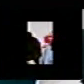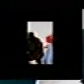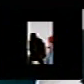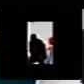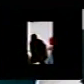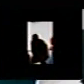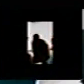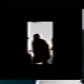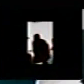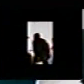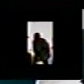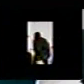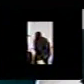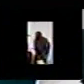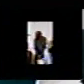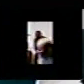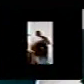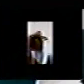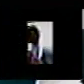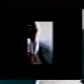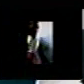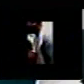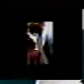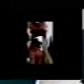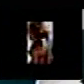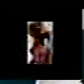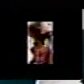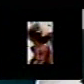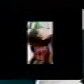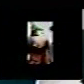Any evil power in your life tonight, I come against it.